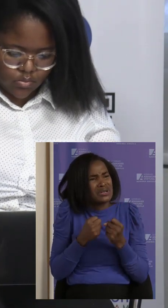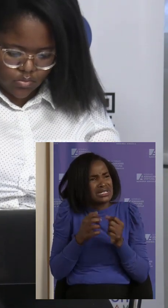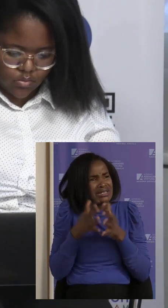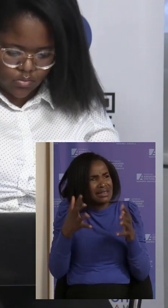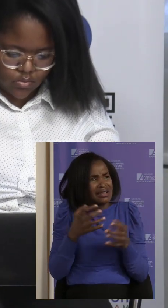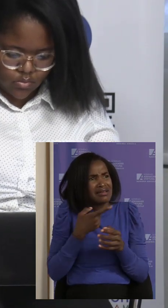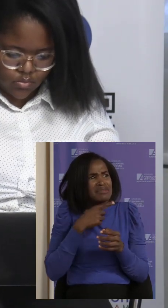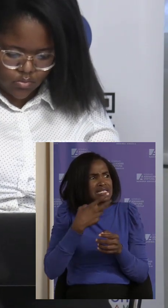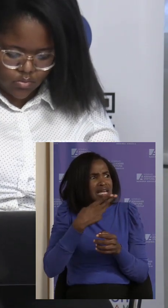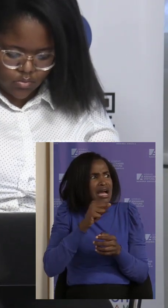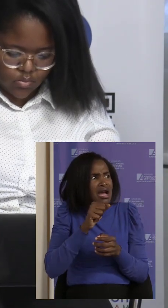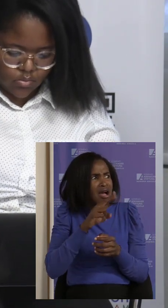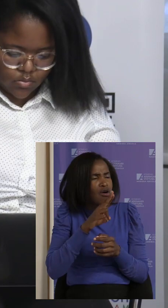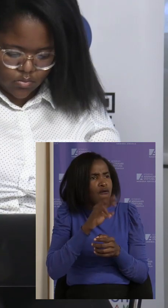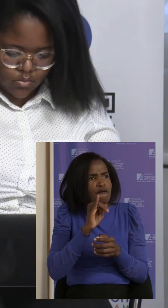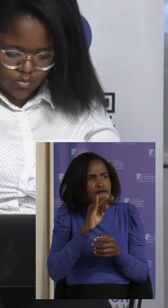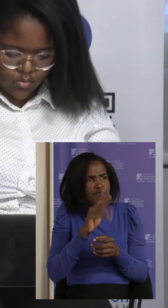Mr. Haufiku said, the